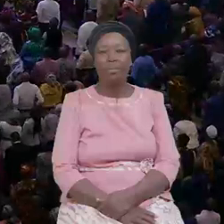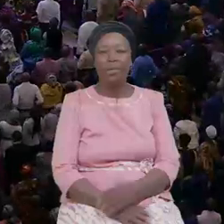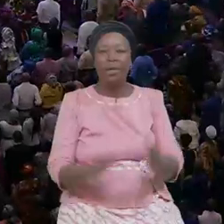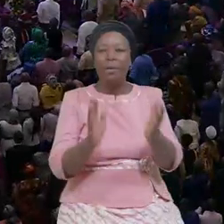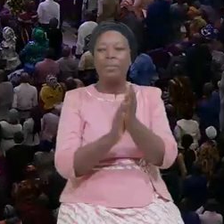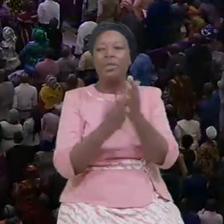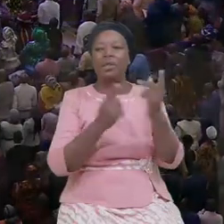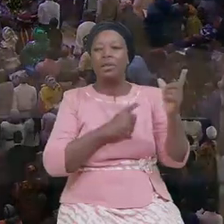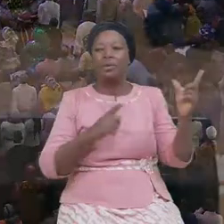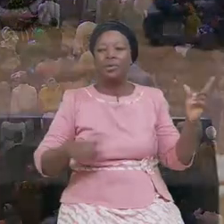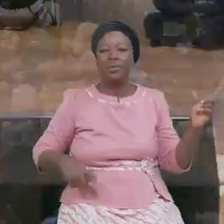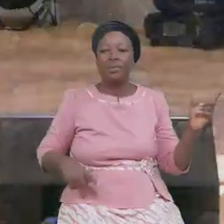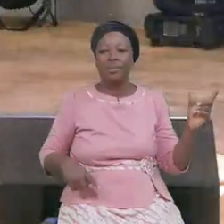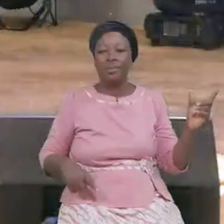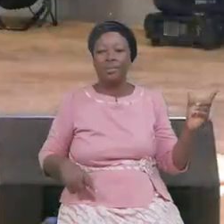Praise the Lord.